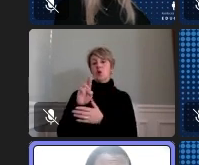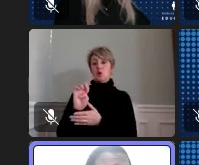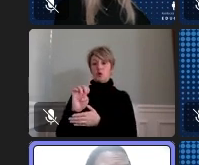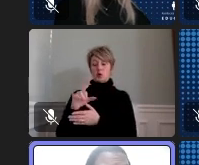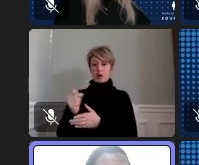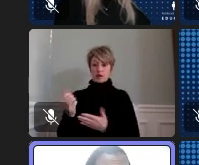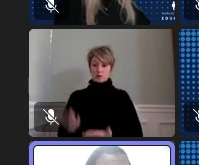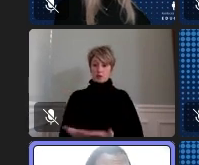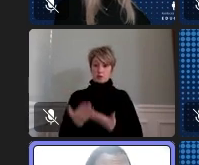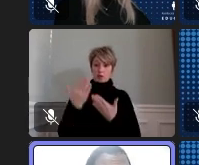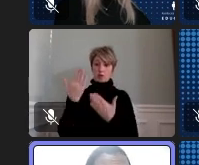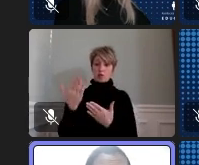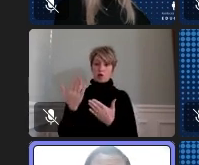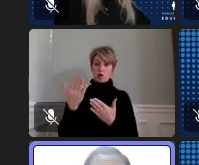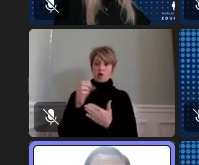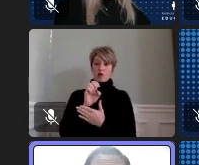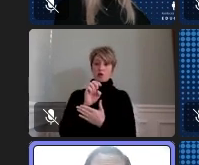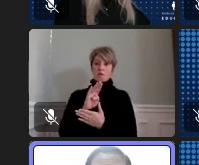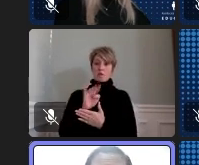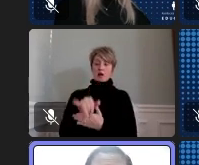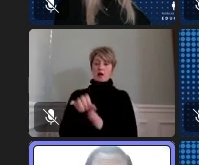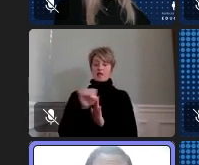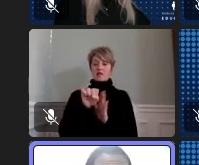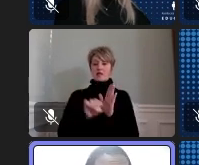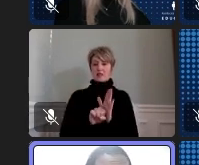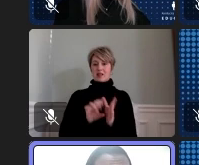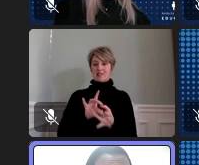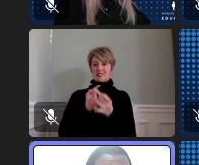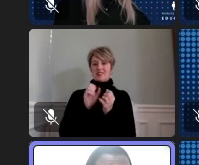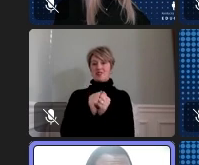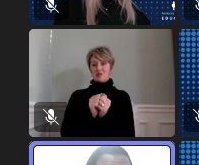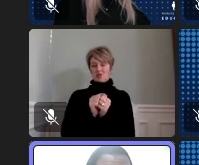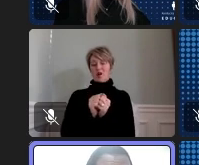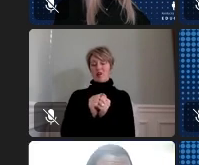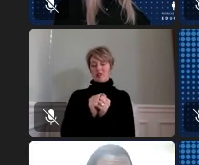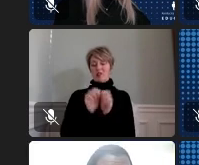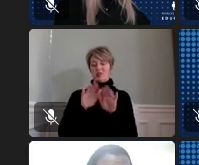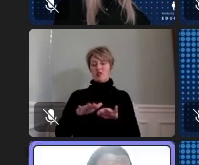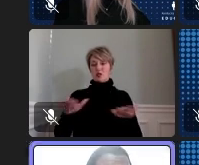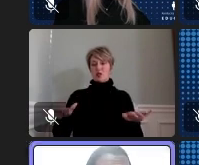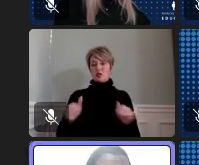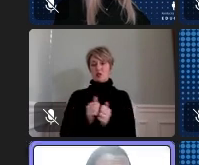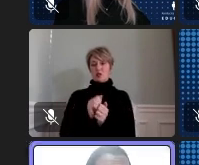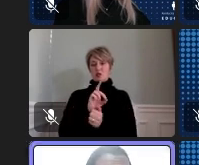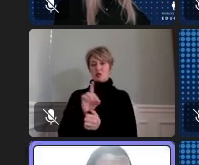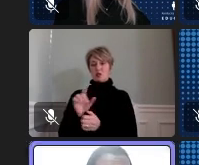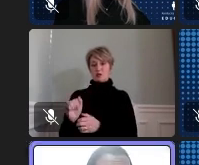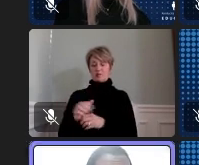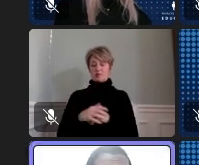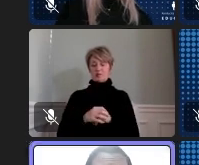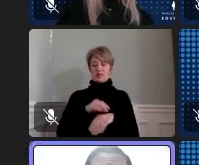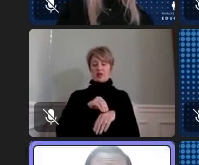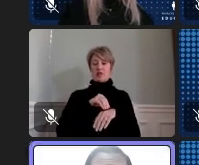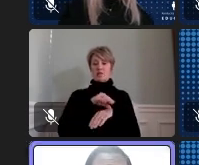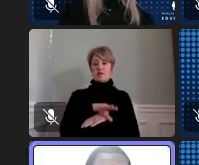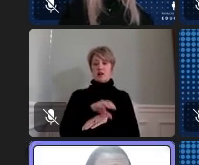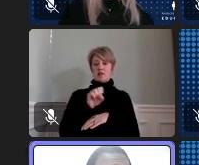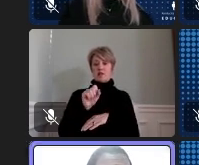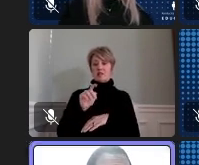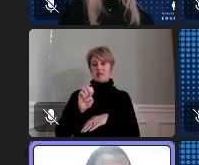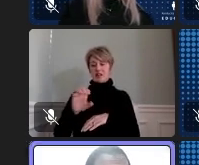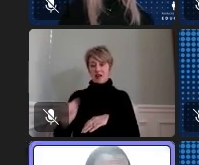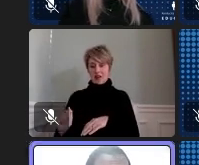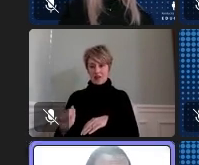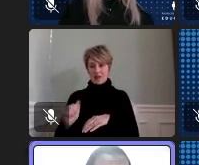state regarding the education of children with disabilities, advise the SEA